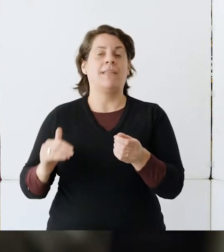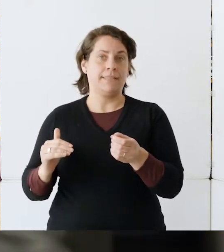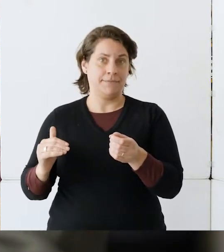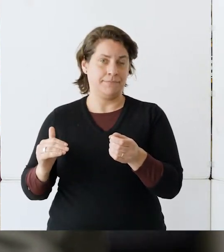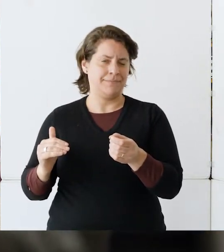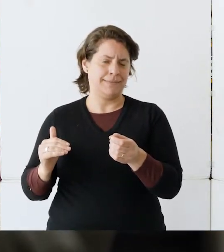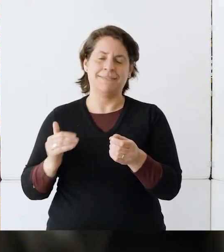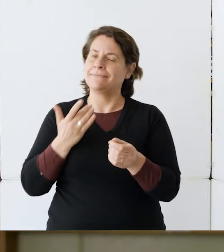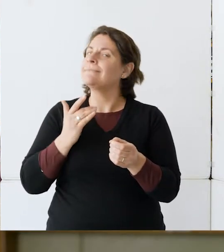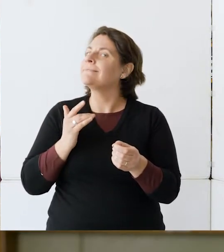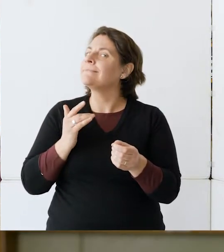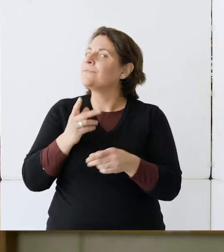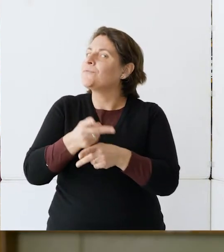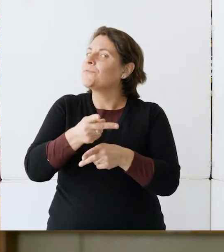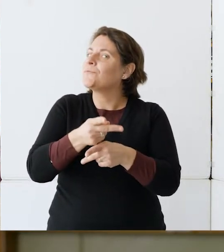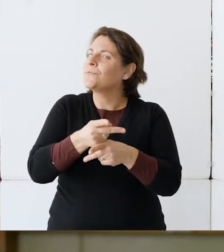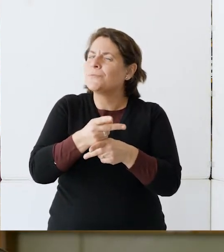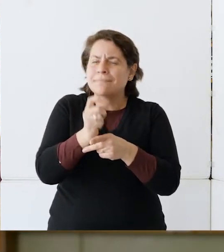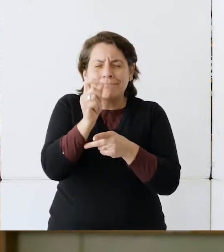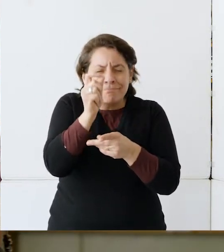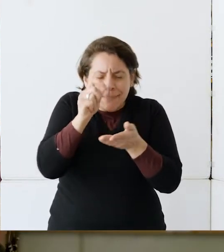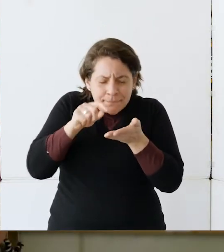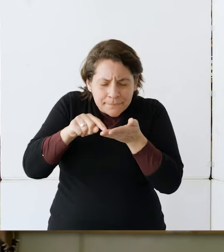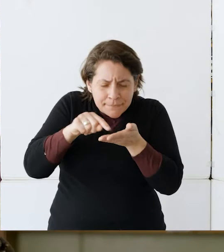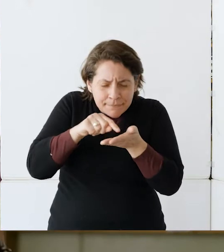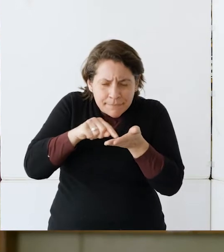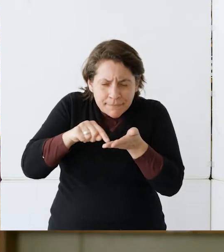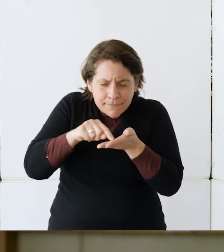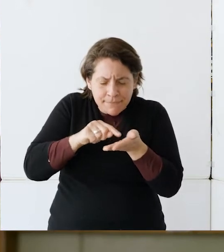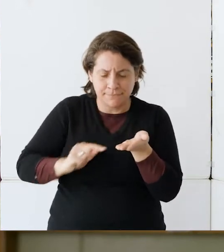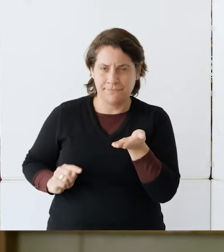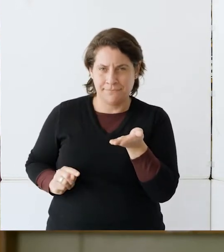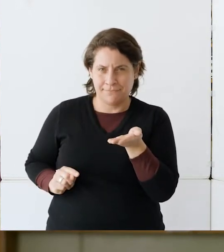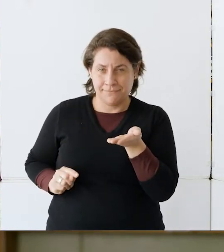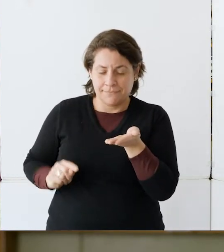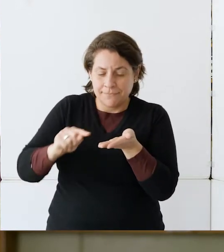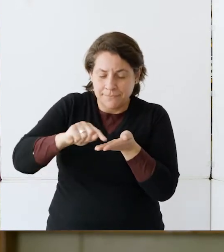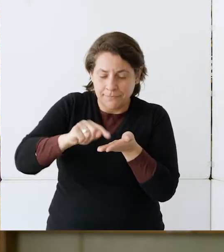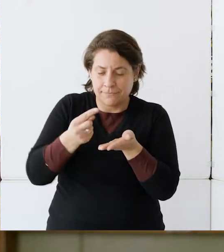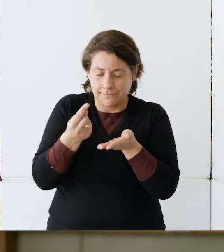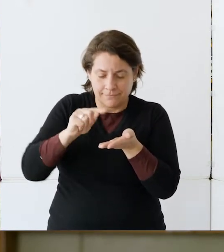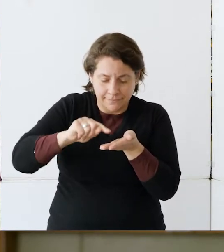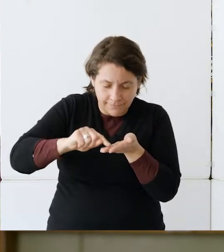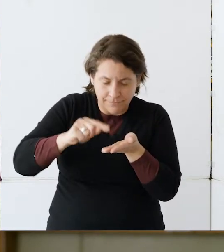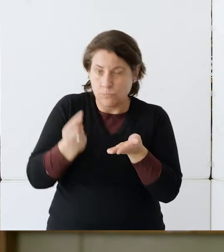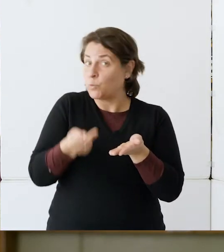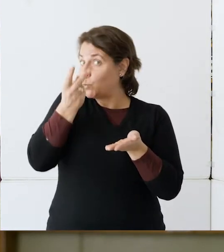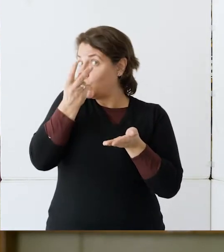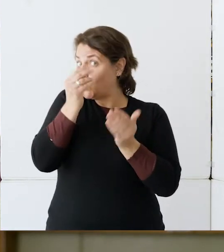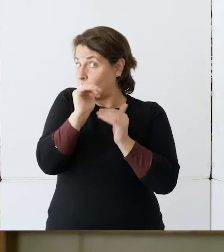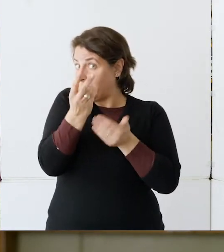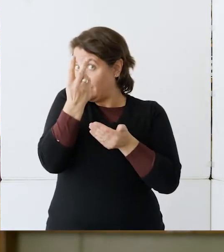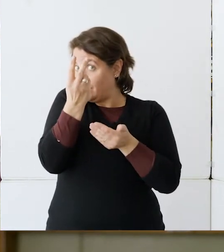And now the tricky part is picking up these tiny little seeds and dropping 2 of them into that